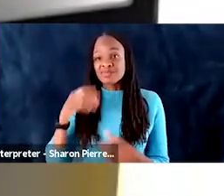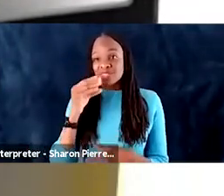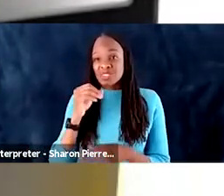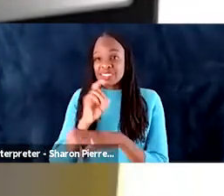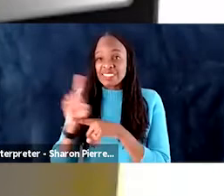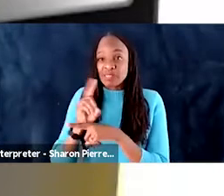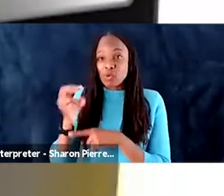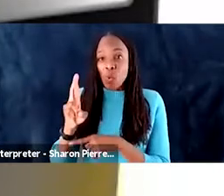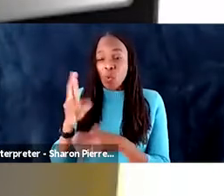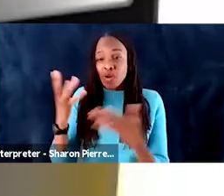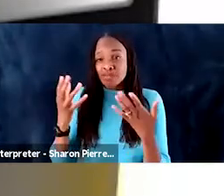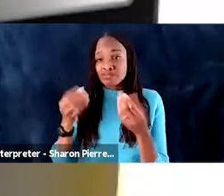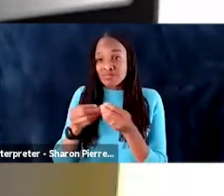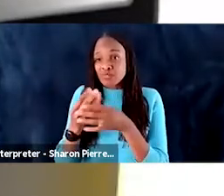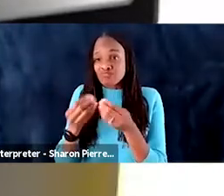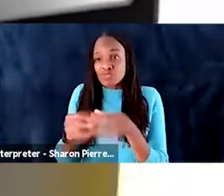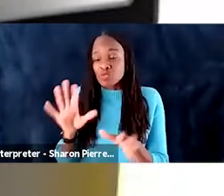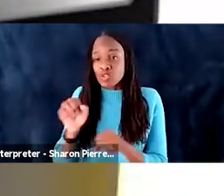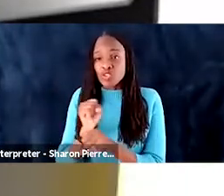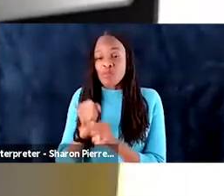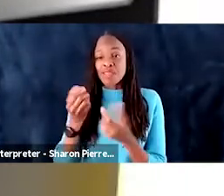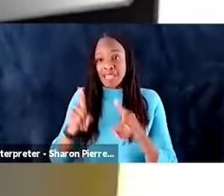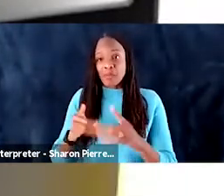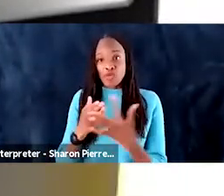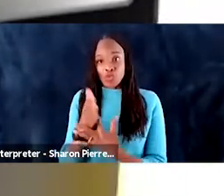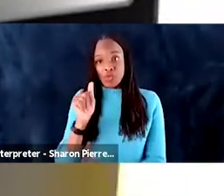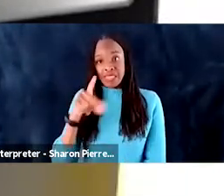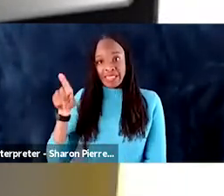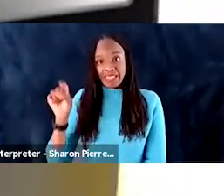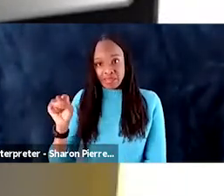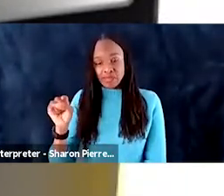it's purely happening via these applications. And so,